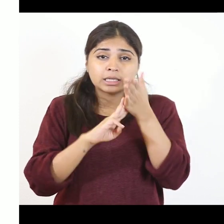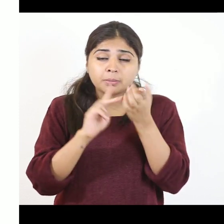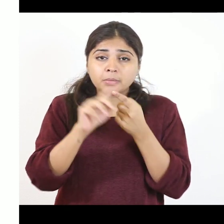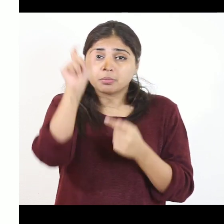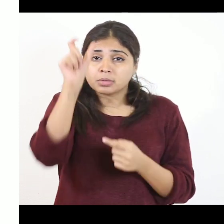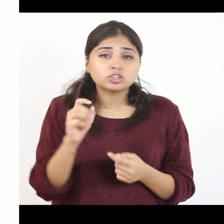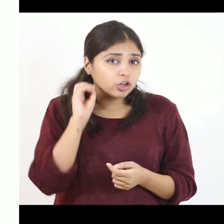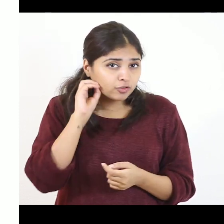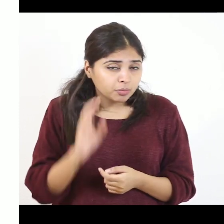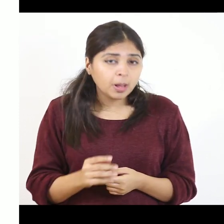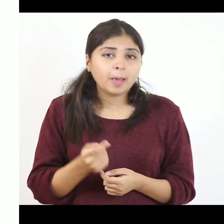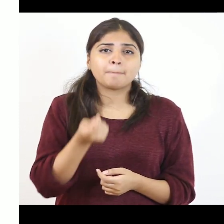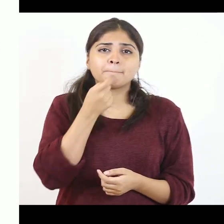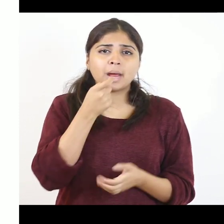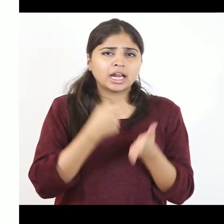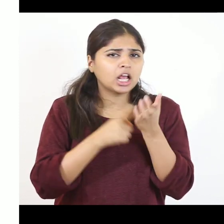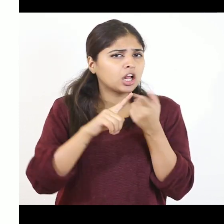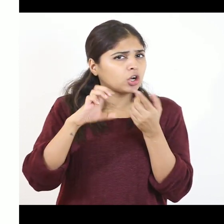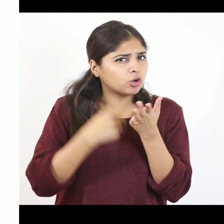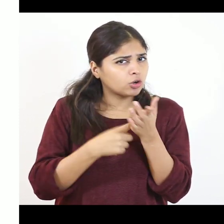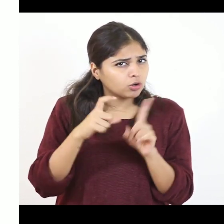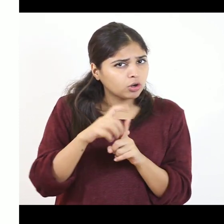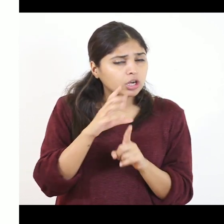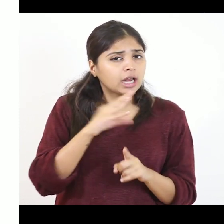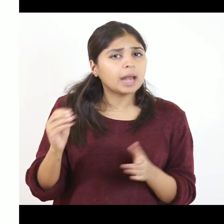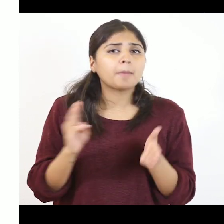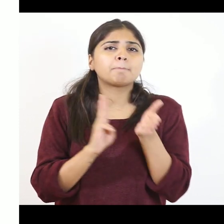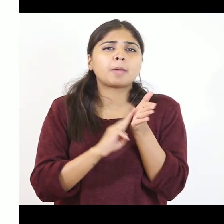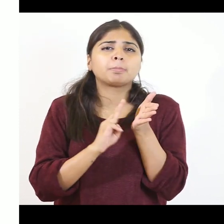medical records, and membership list.